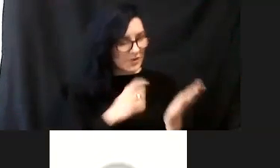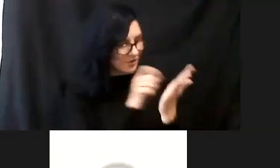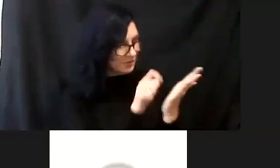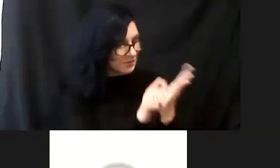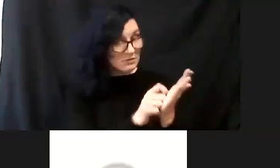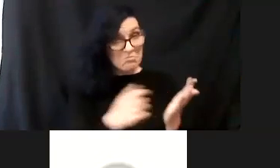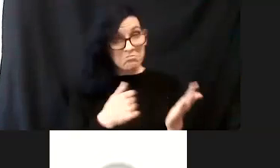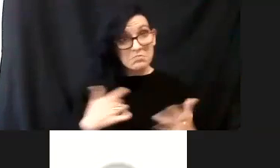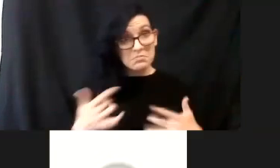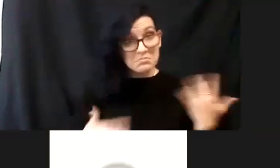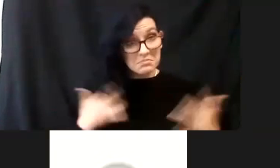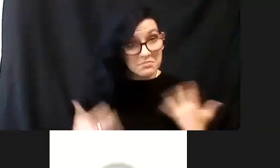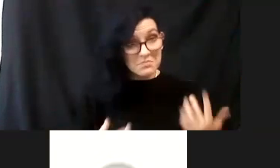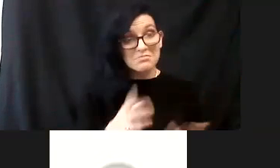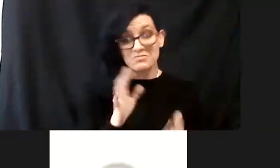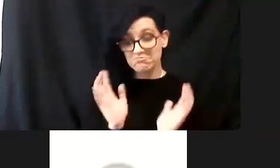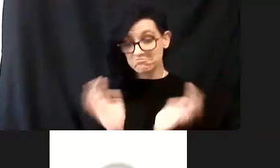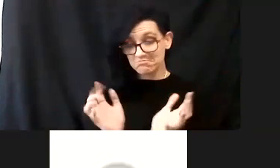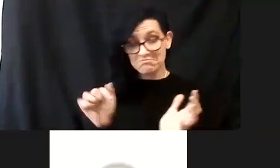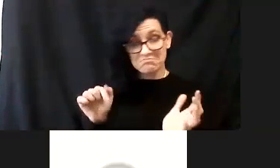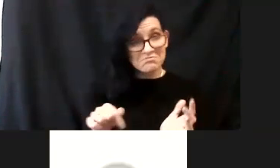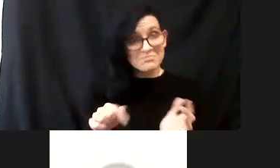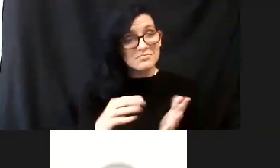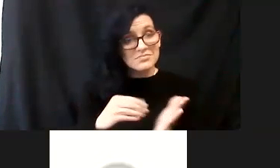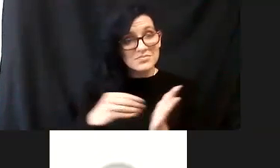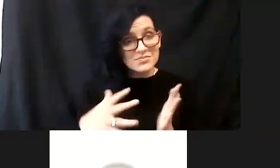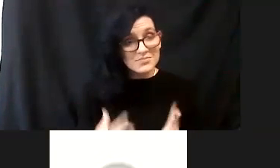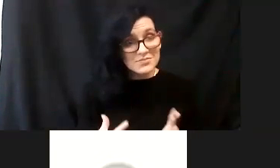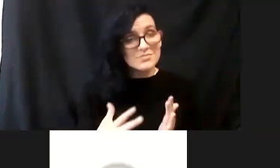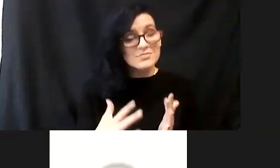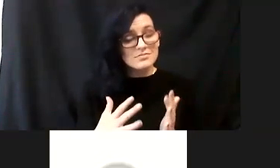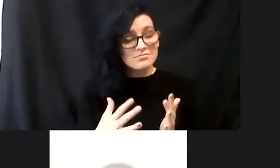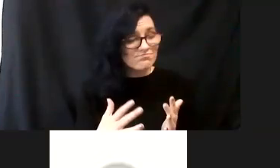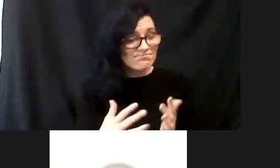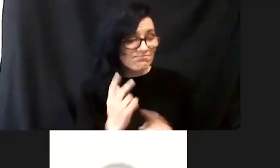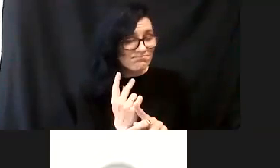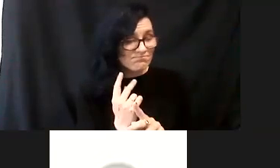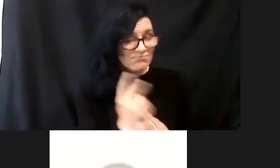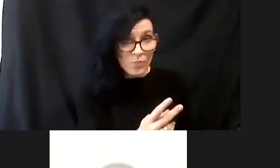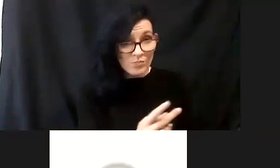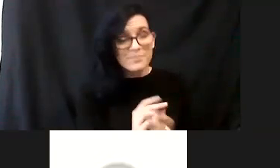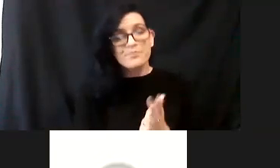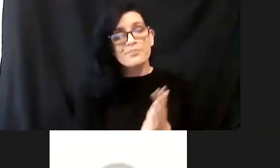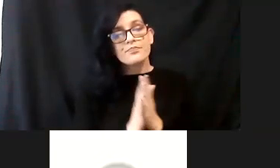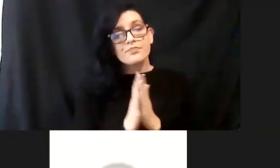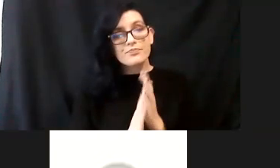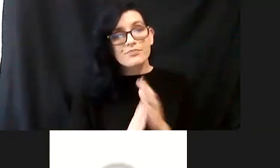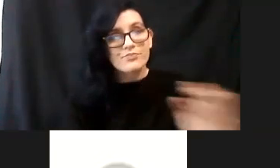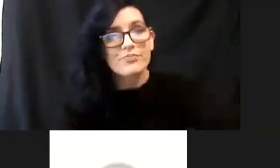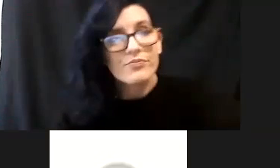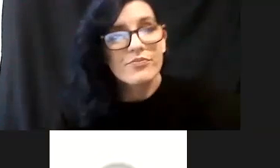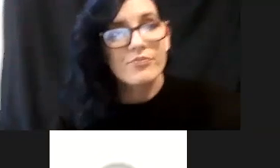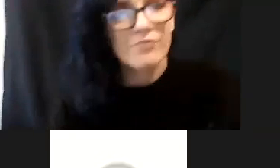about student loans. I think this is a really, you know, it's a really